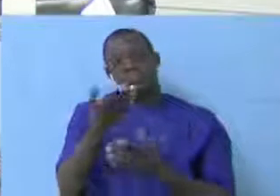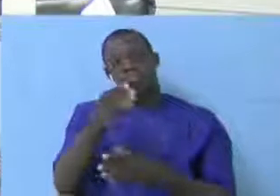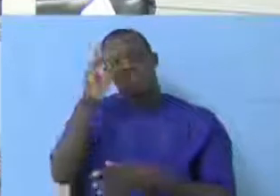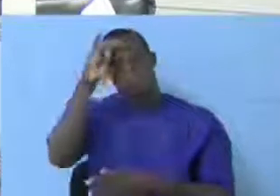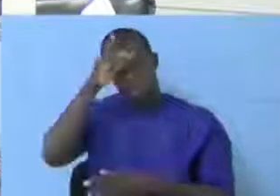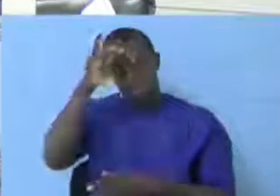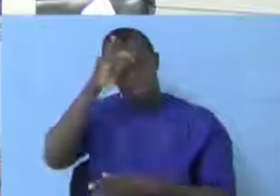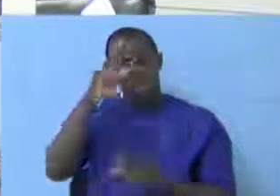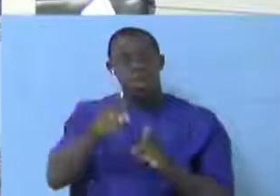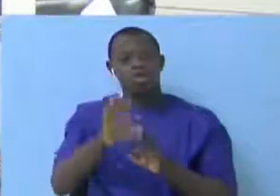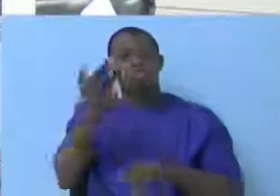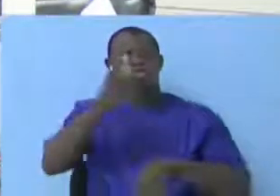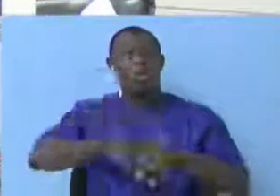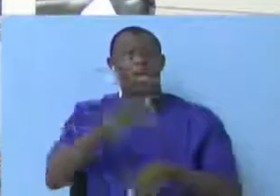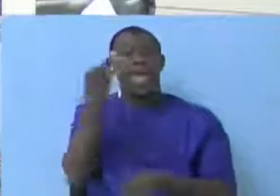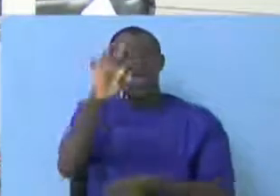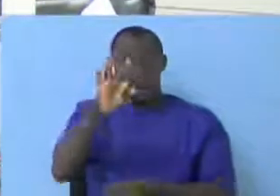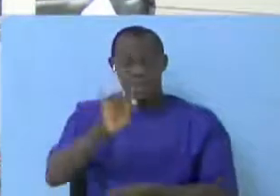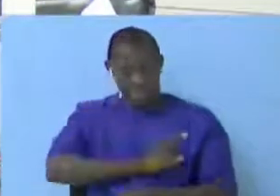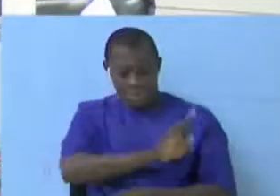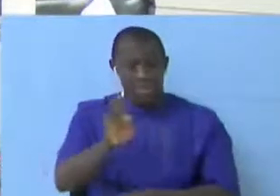Sometimes, even if they say no.